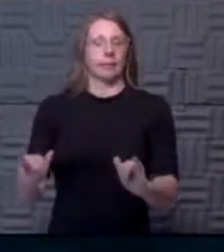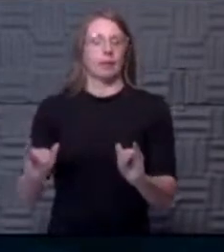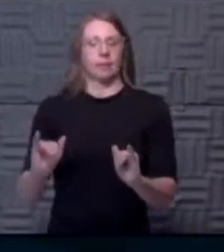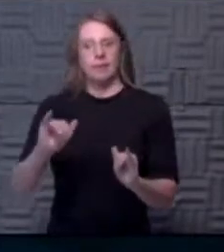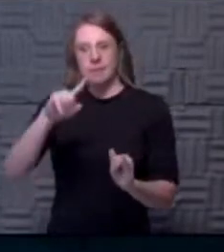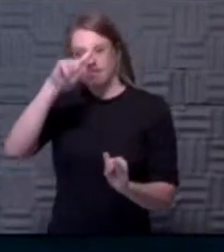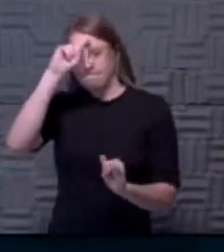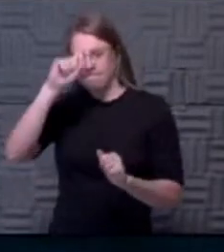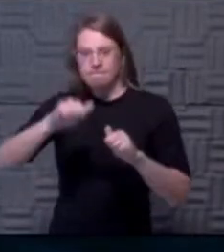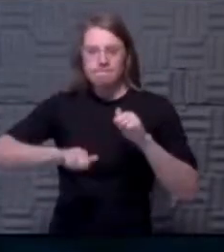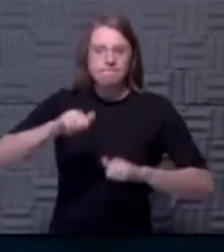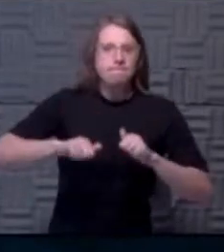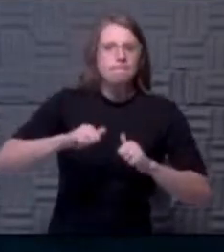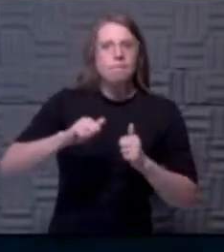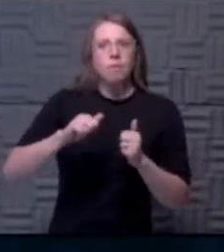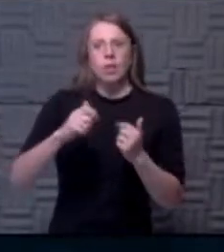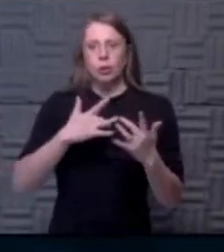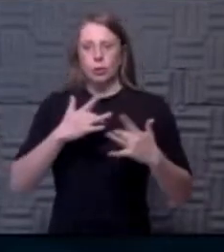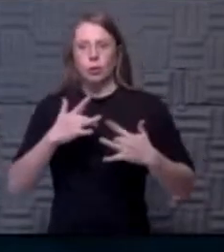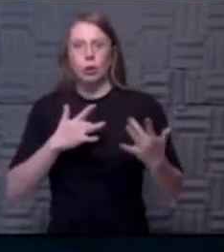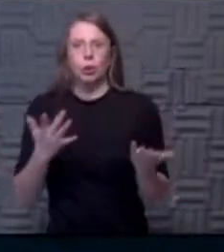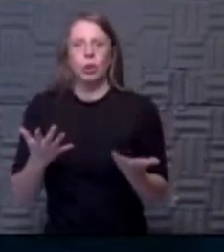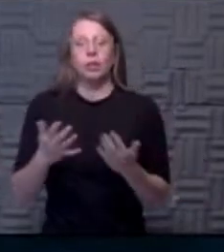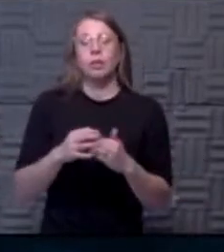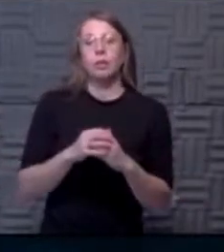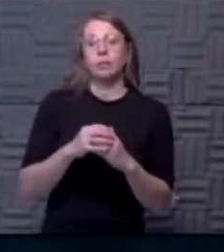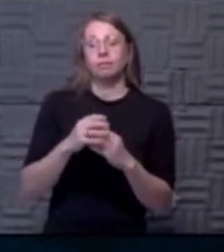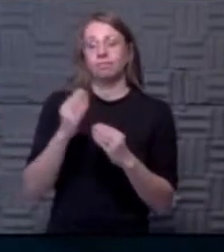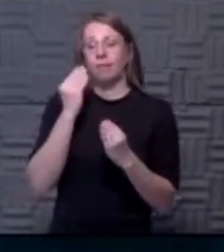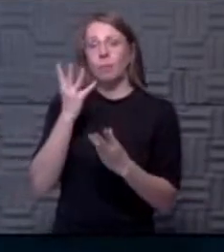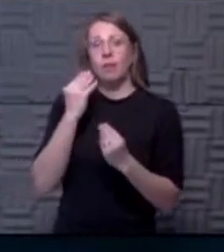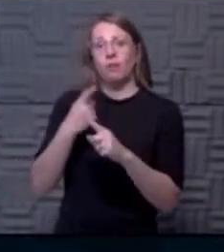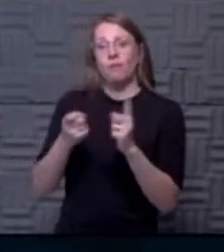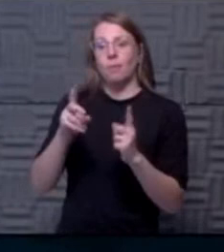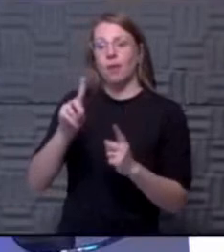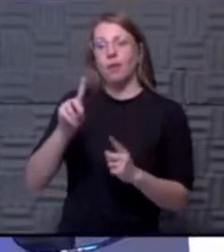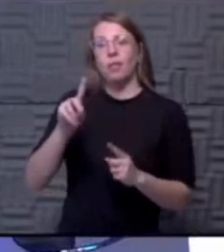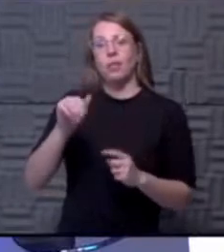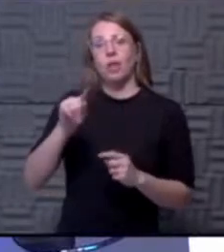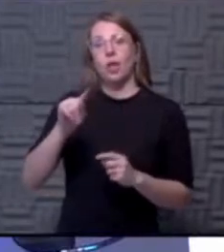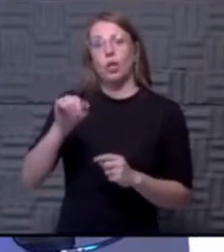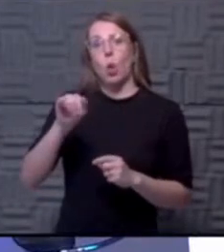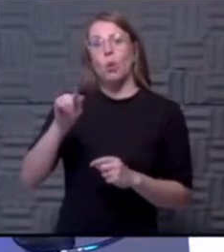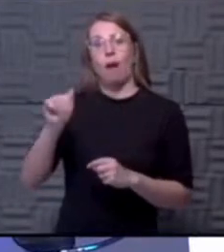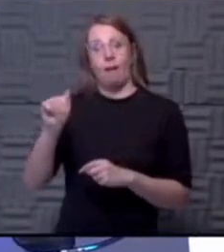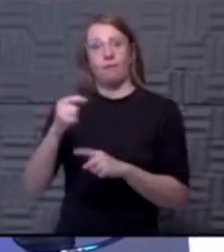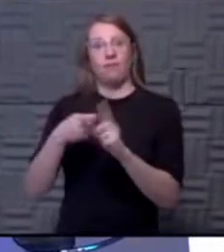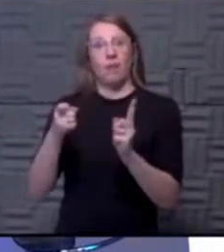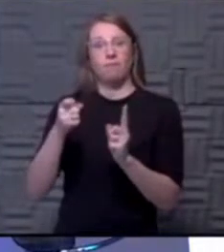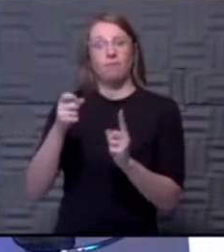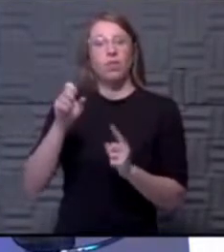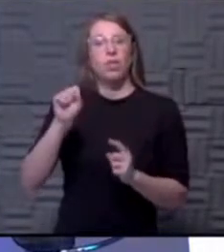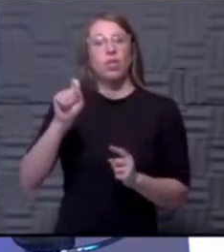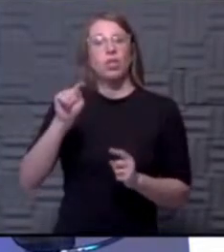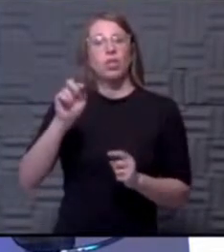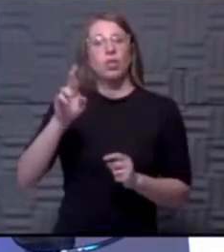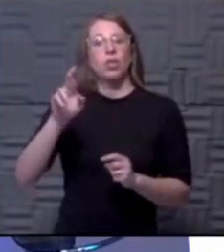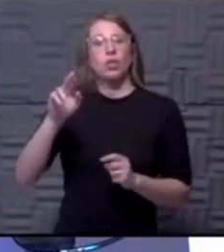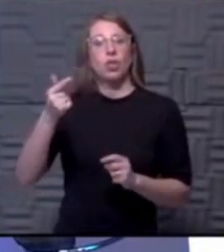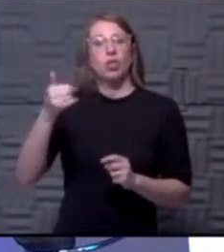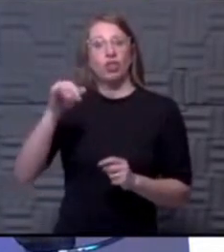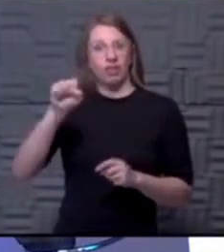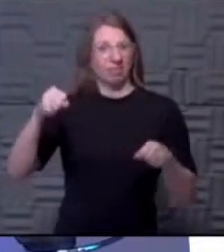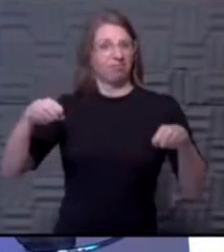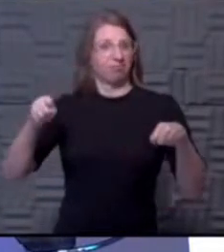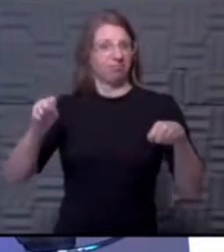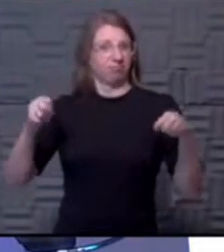concern, you know, we saw lots of information out of the Dakotas, for example, around Sturgis, where